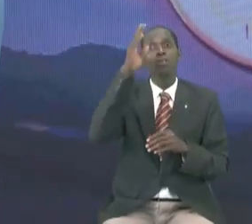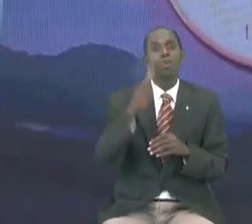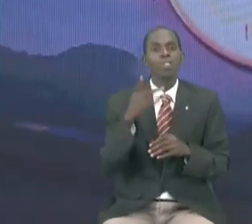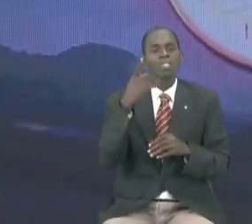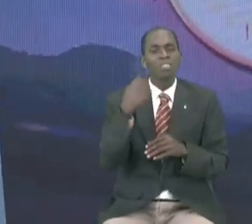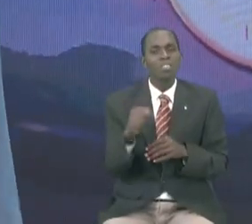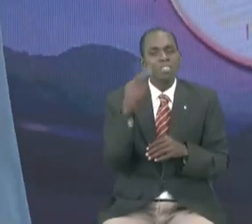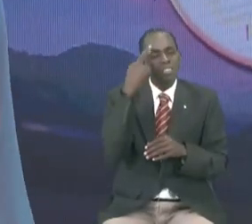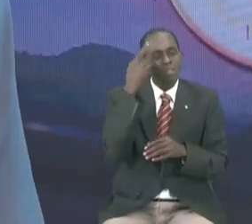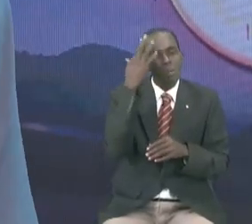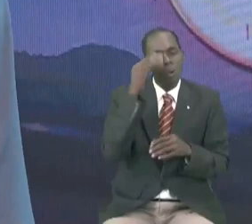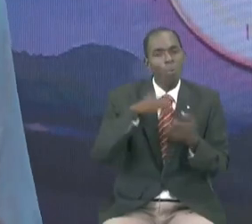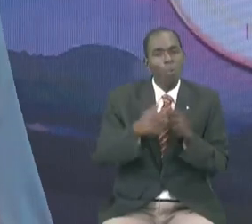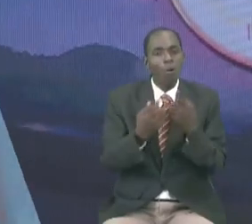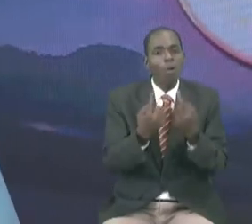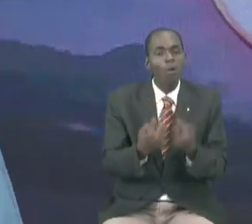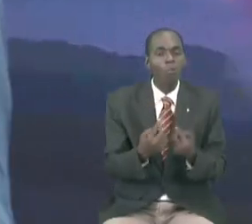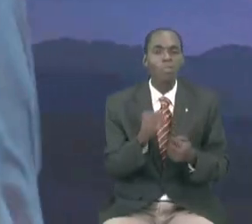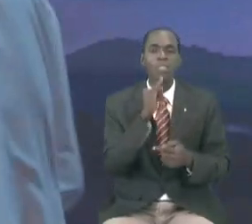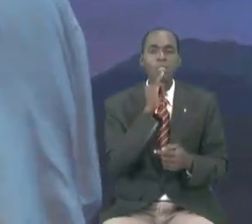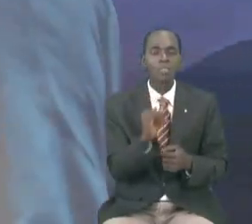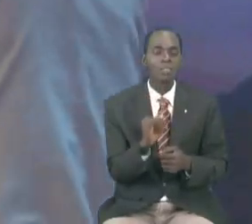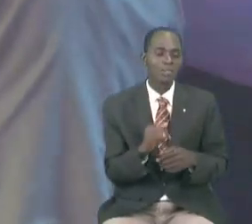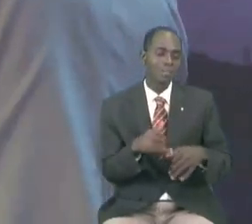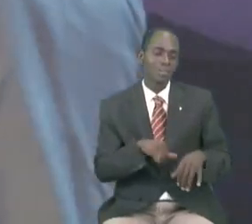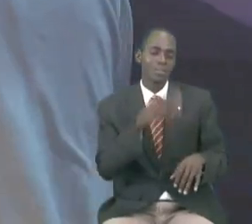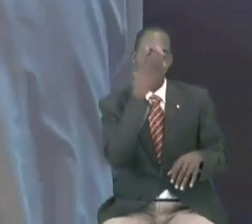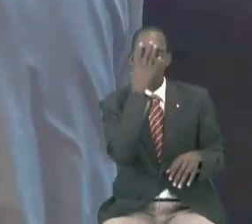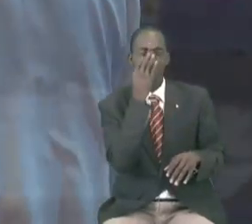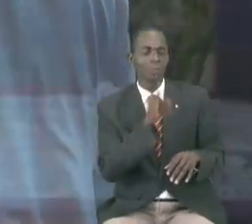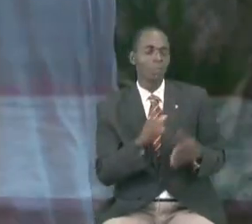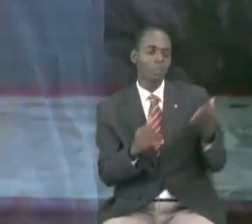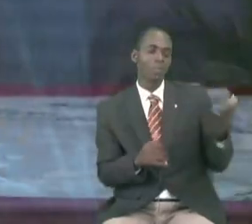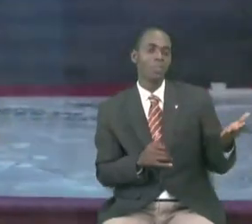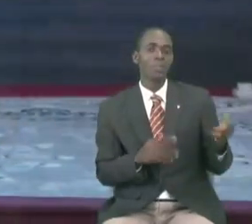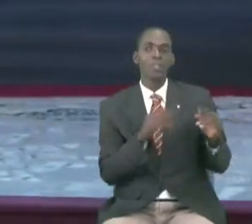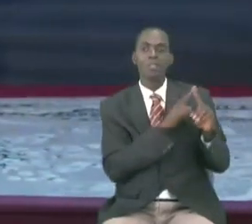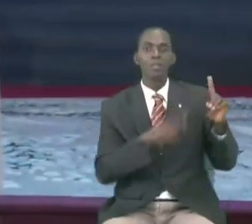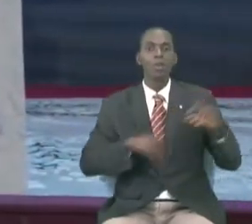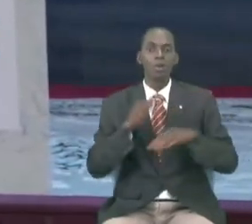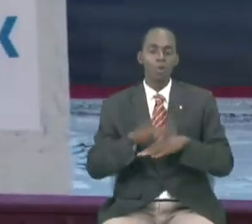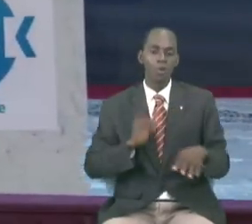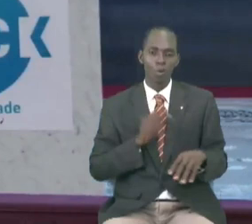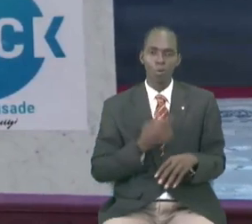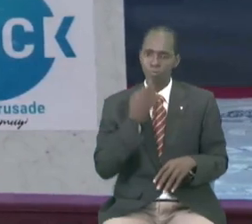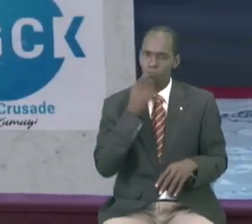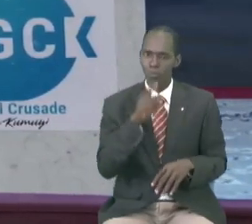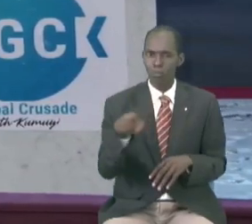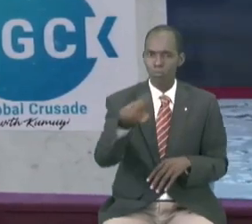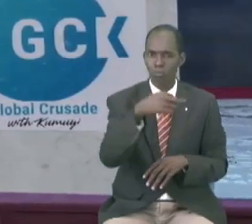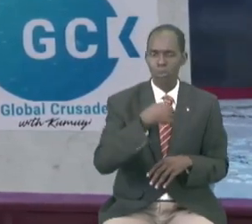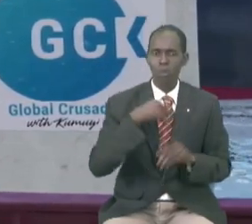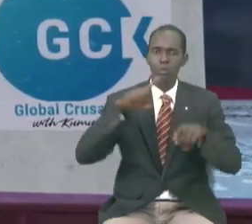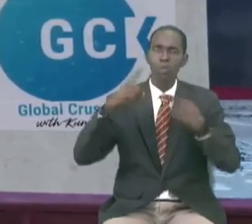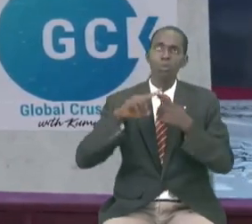into all the world and preach the gospel to every creature. And then the rich man comes to join our